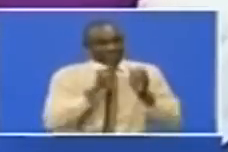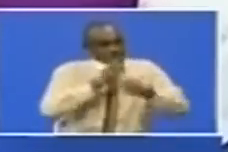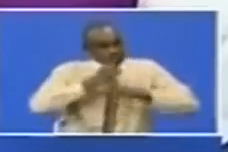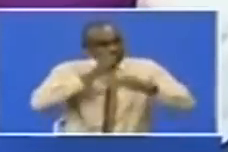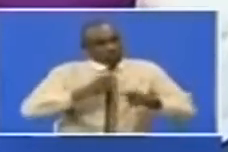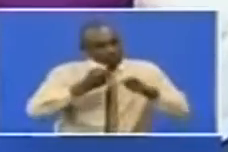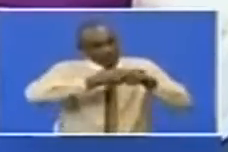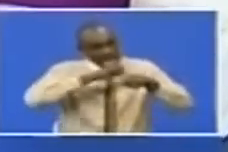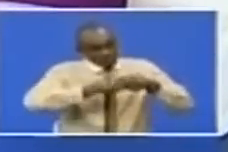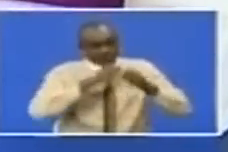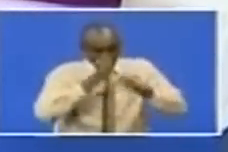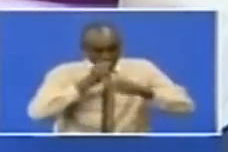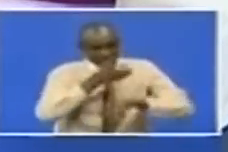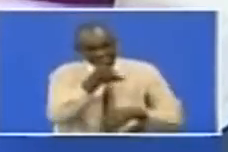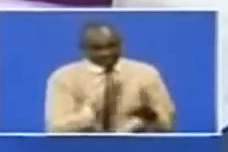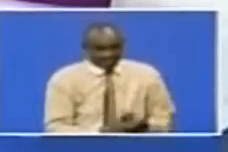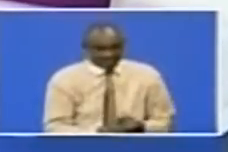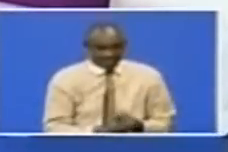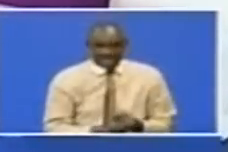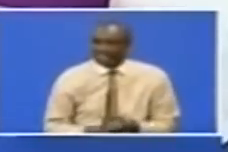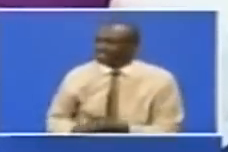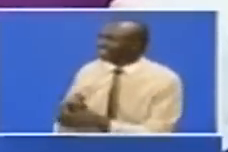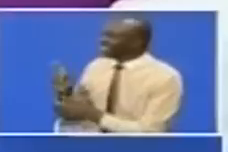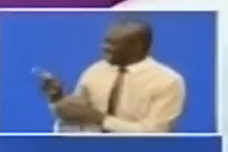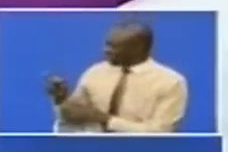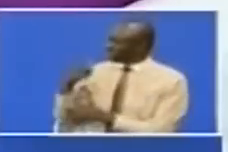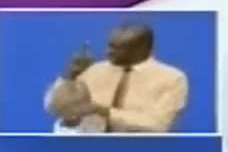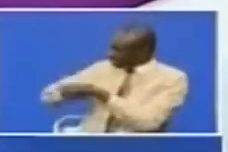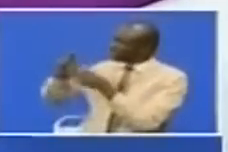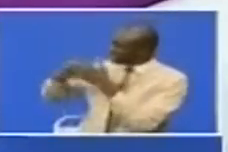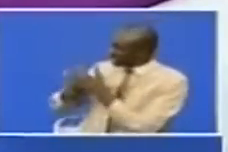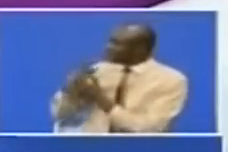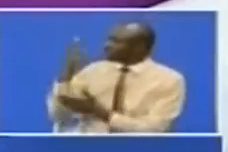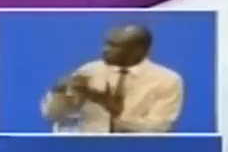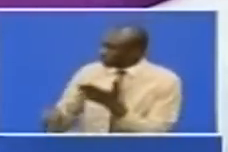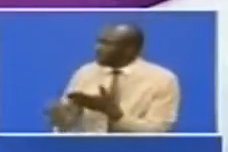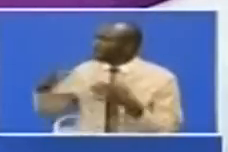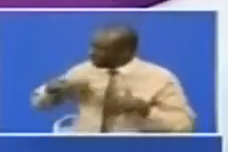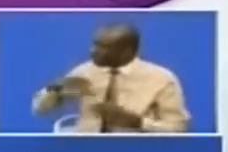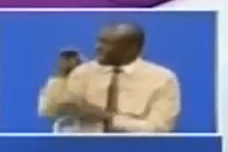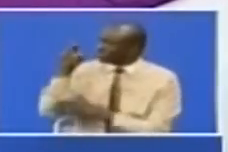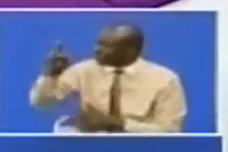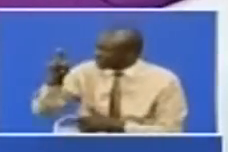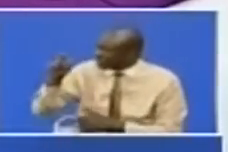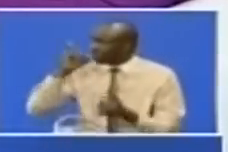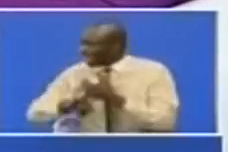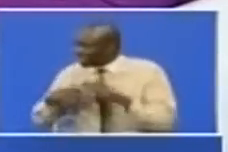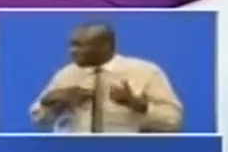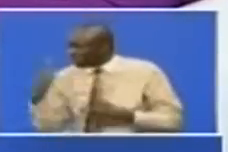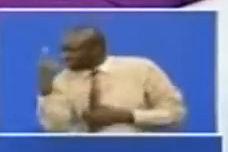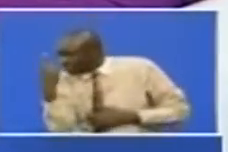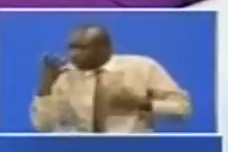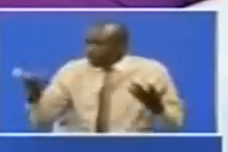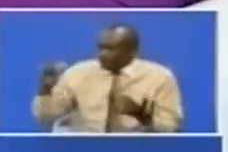potatoes. All right. So one of the questions, like we mentioned when we started, people were asking, are you single? First of all,